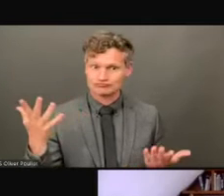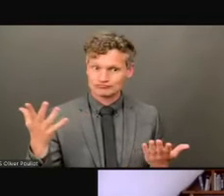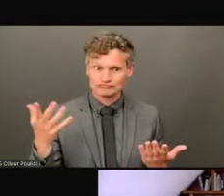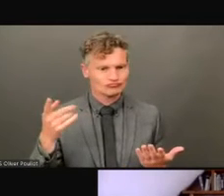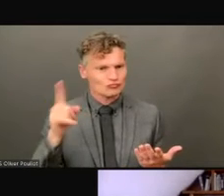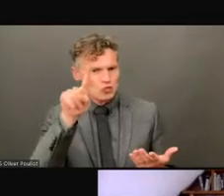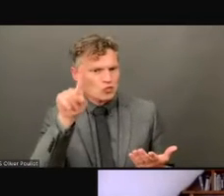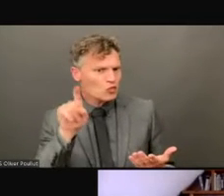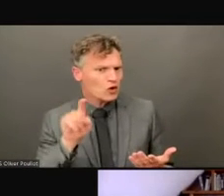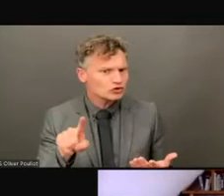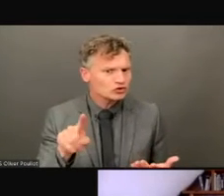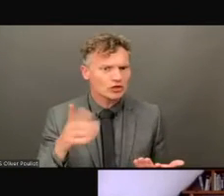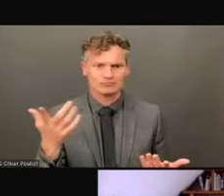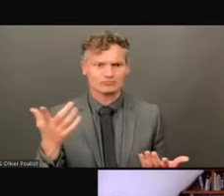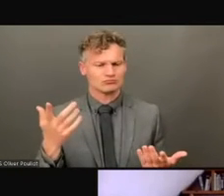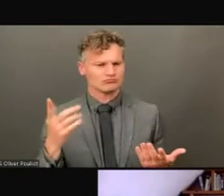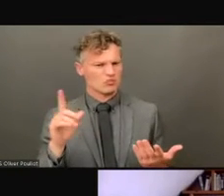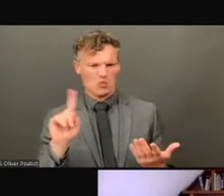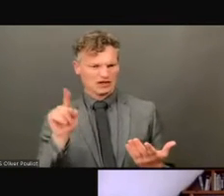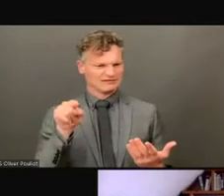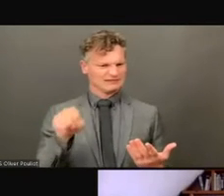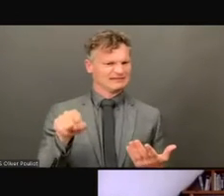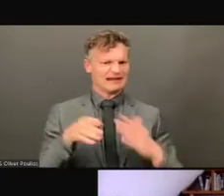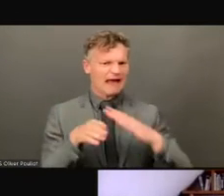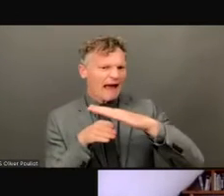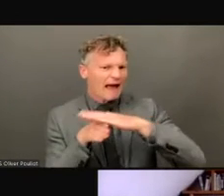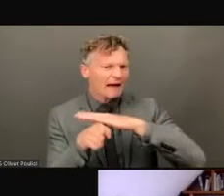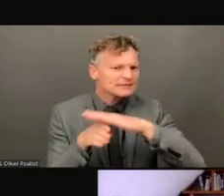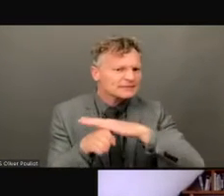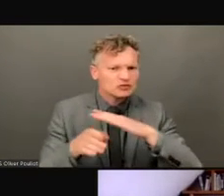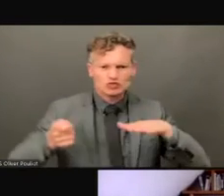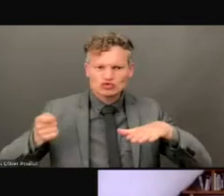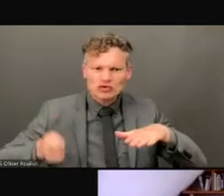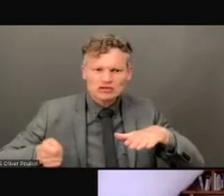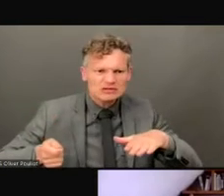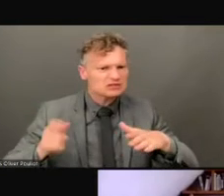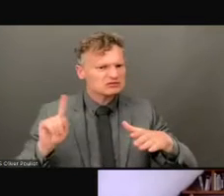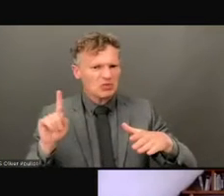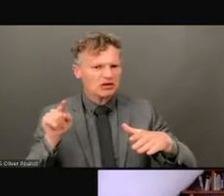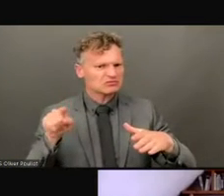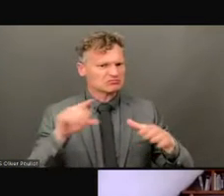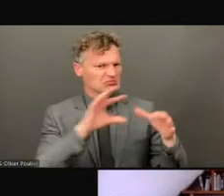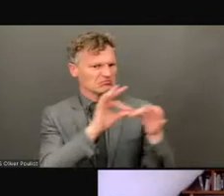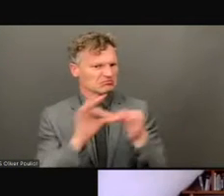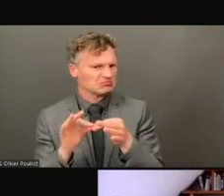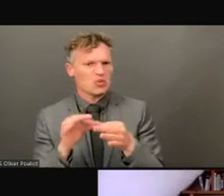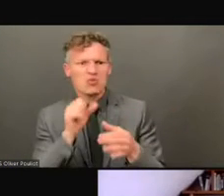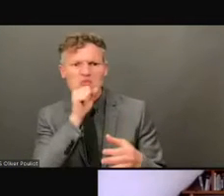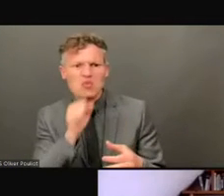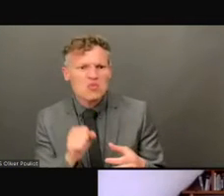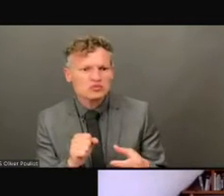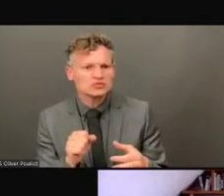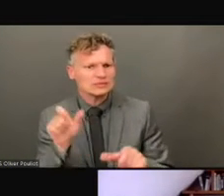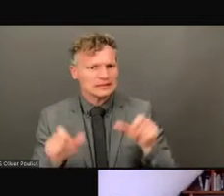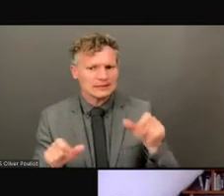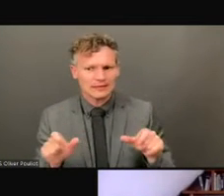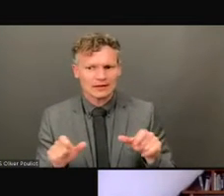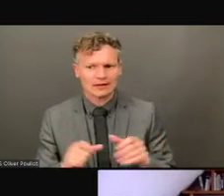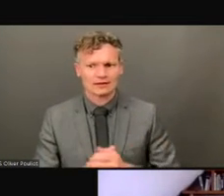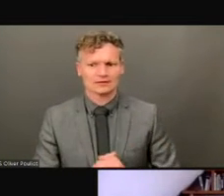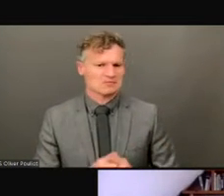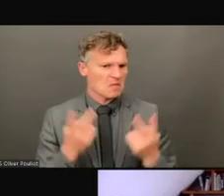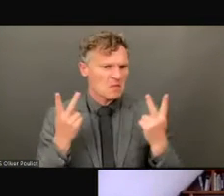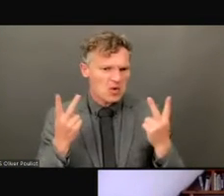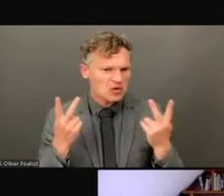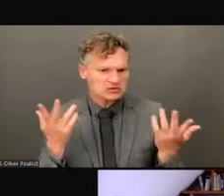let me, first of all, thank all the organizers for inviting me. And I also want to wish you all a good morning, good evening, and